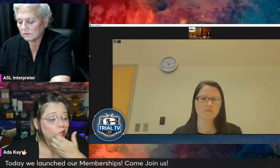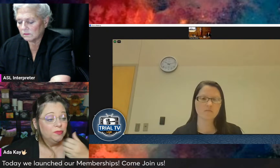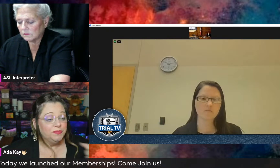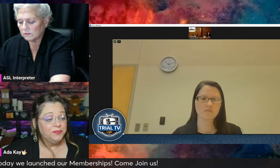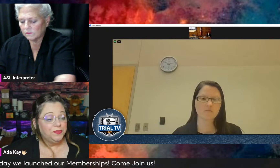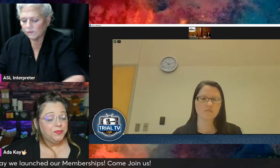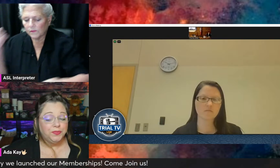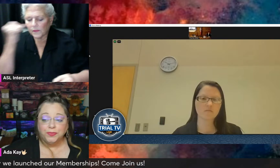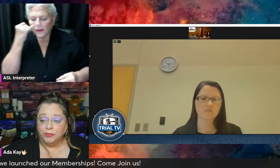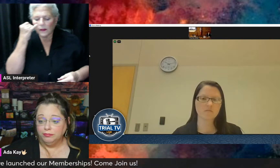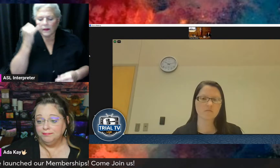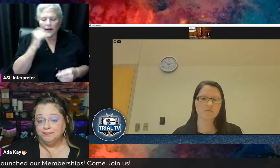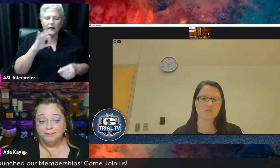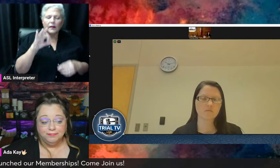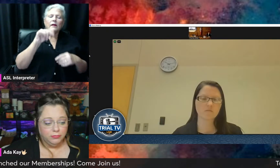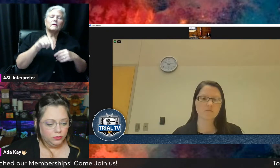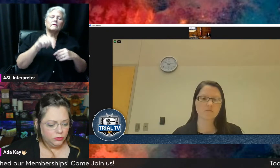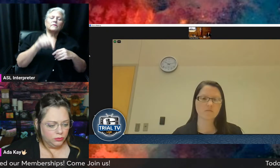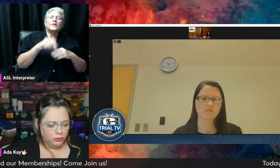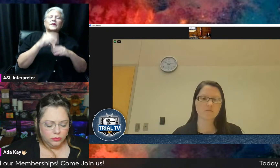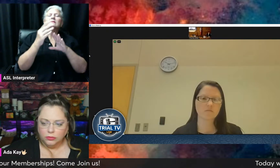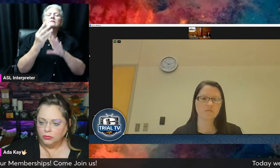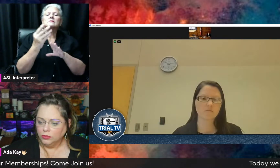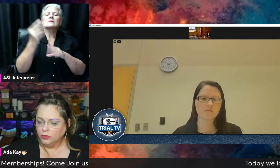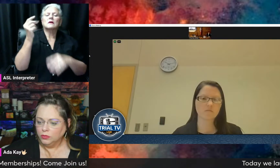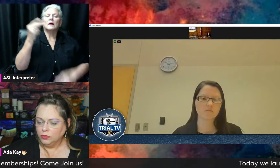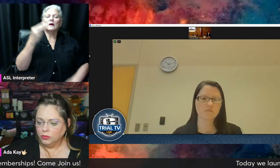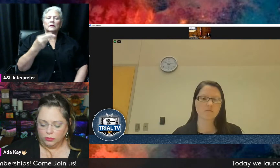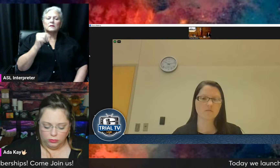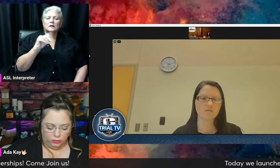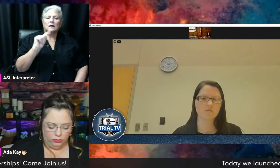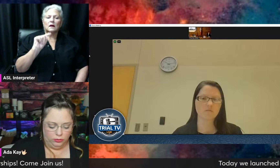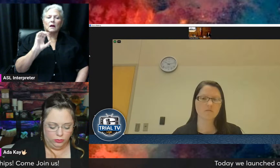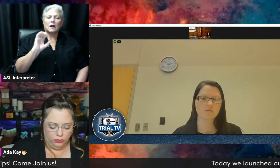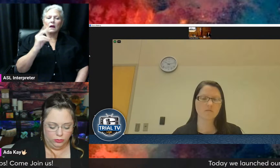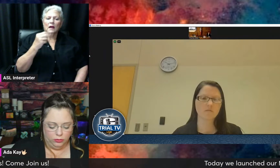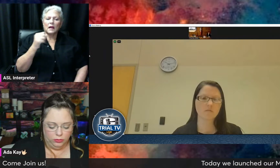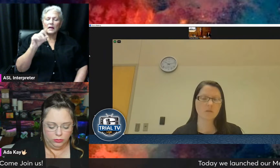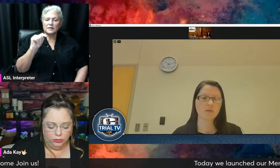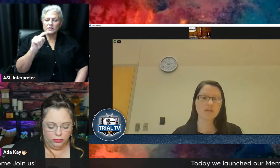scrubbed or washed in a shower, would you expect the latent prints to be destroyed?